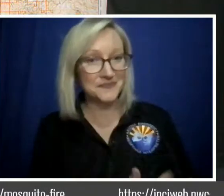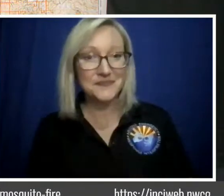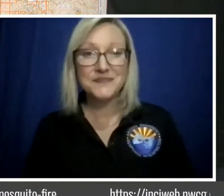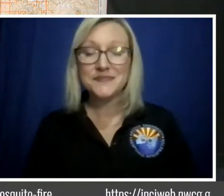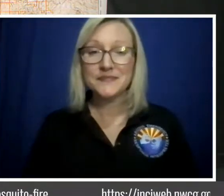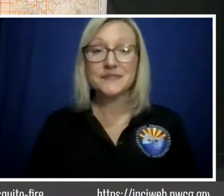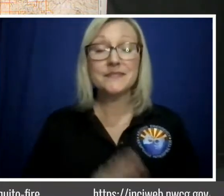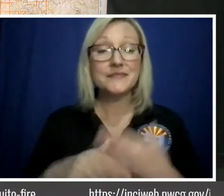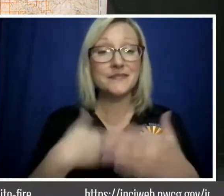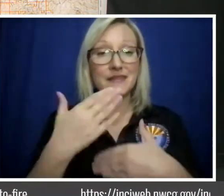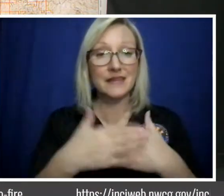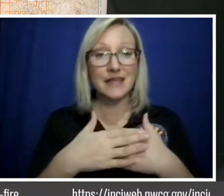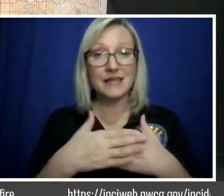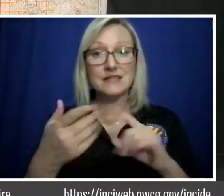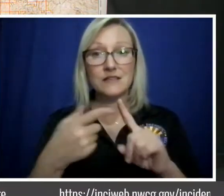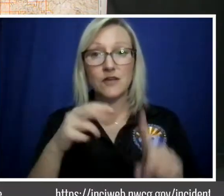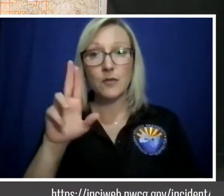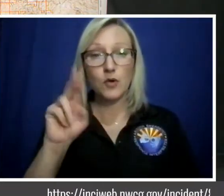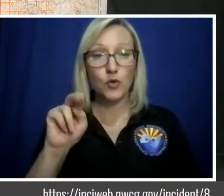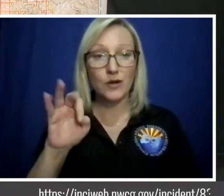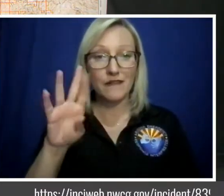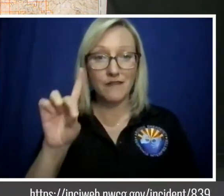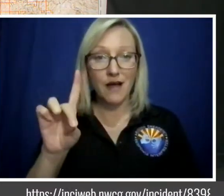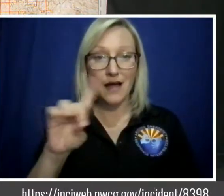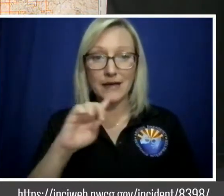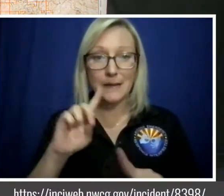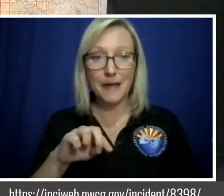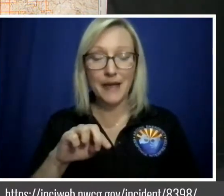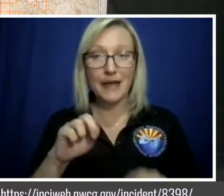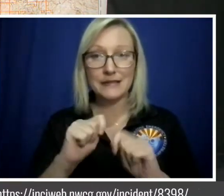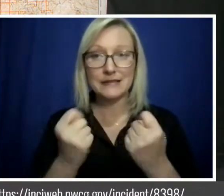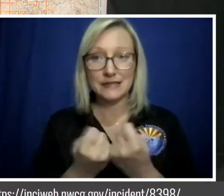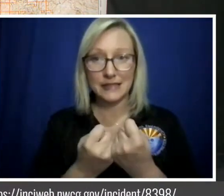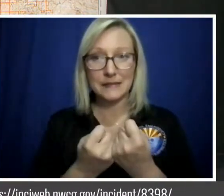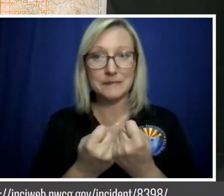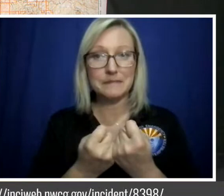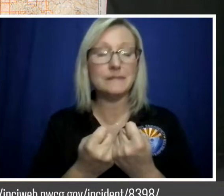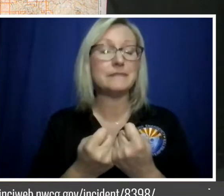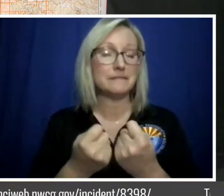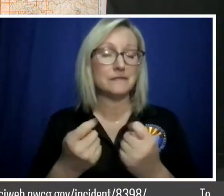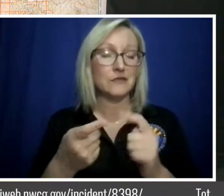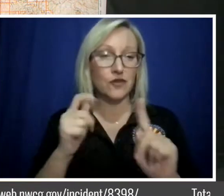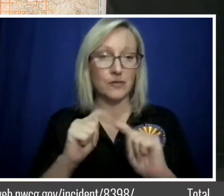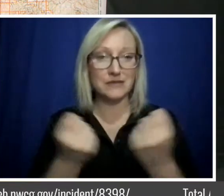up from our Unified Command Team, our Incident Commander from California Incident Command Team 5,